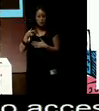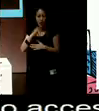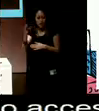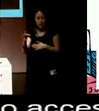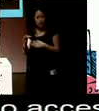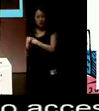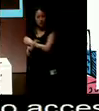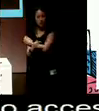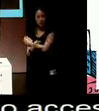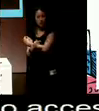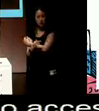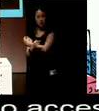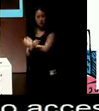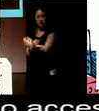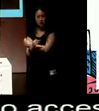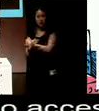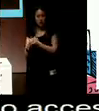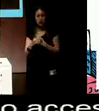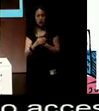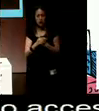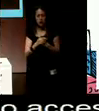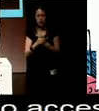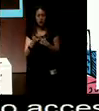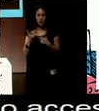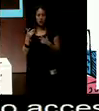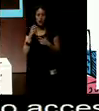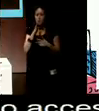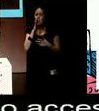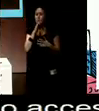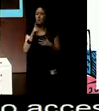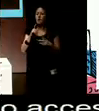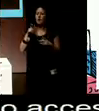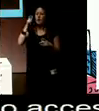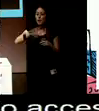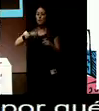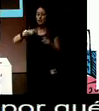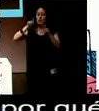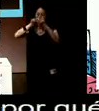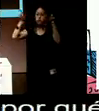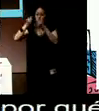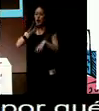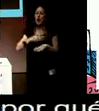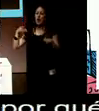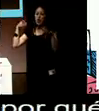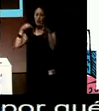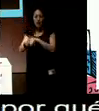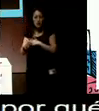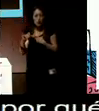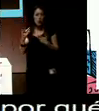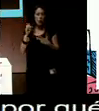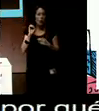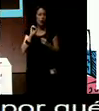entrepreneurs choose to be accessible and why others may not choose to, what they see as barriers,